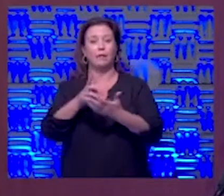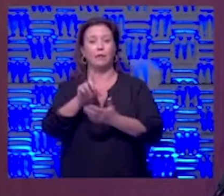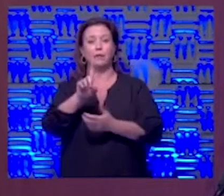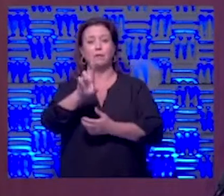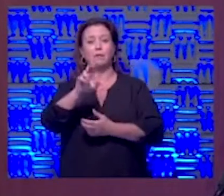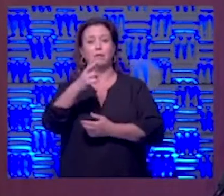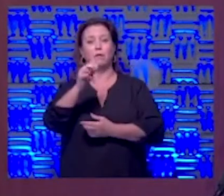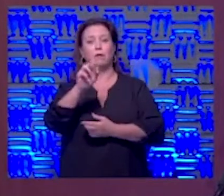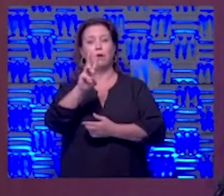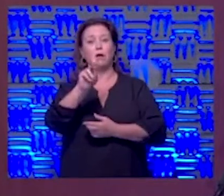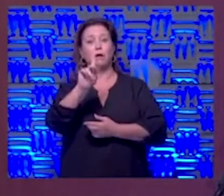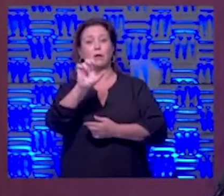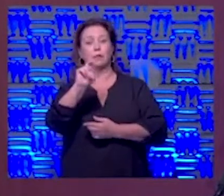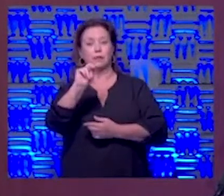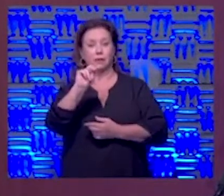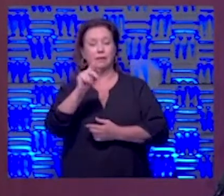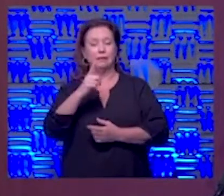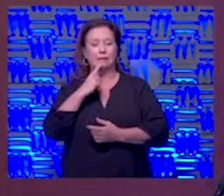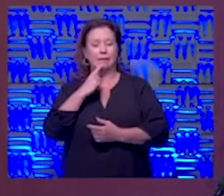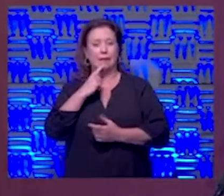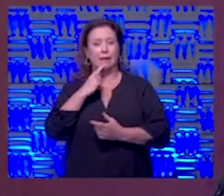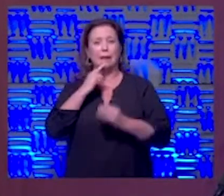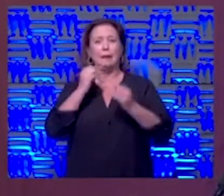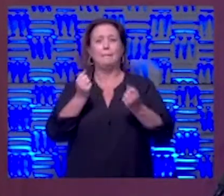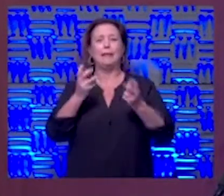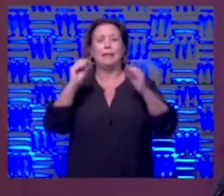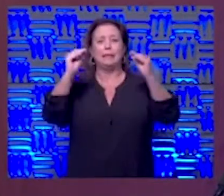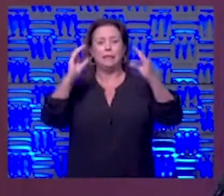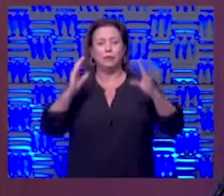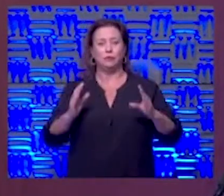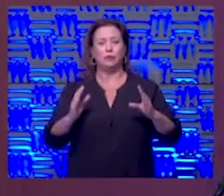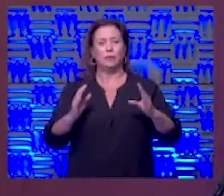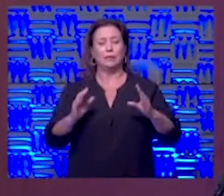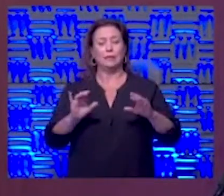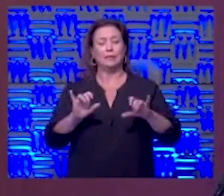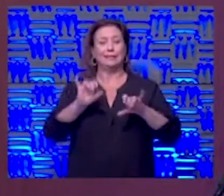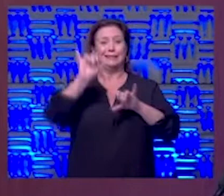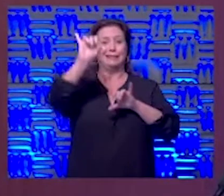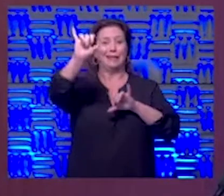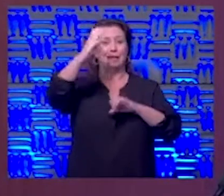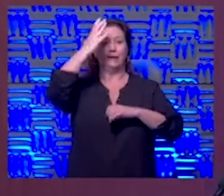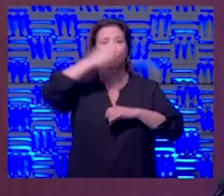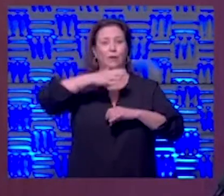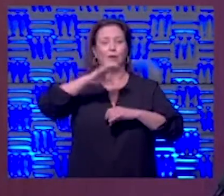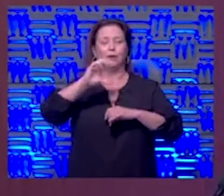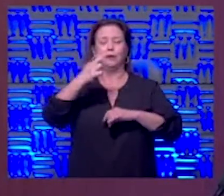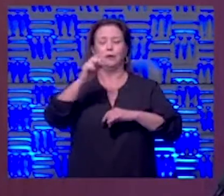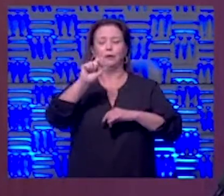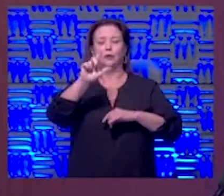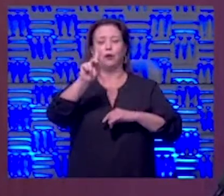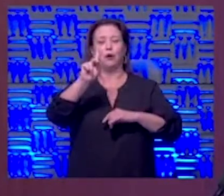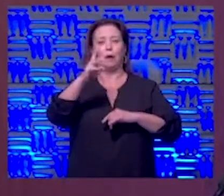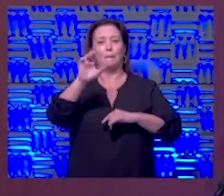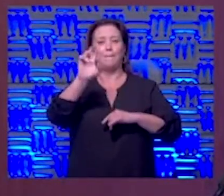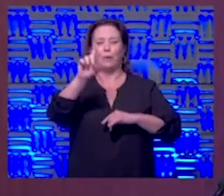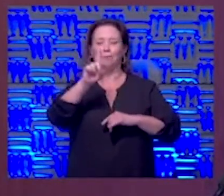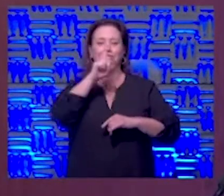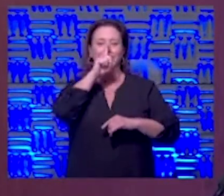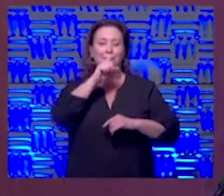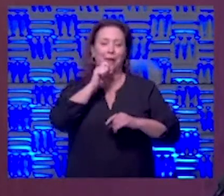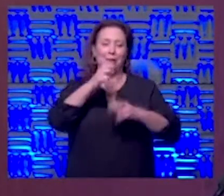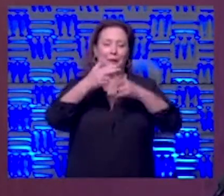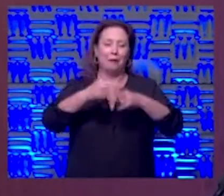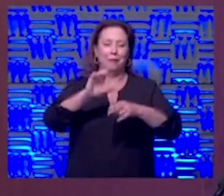Hawkinson said. Many times the teacher can remain at the chalkboard, or they're not called that anymore, but Whiteboard's a thing. whiteboard, Yeah. thank